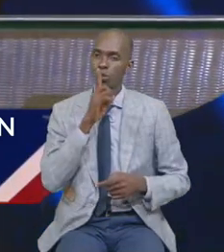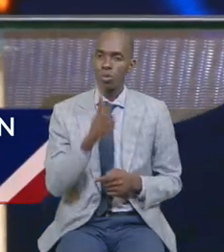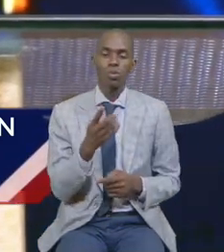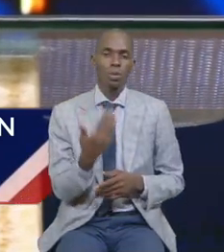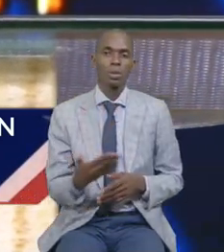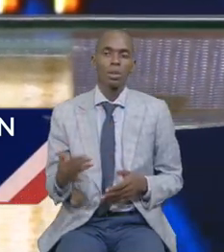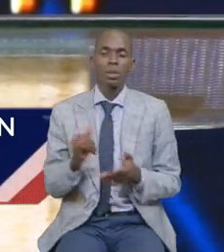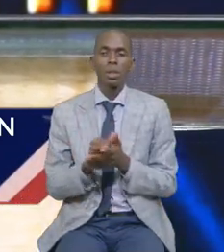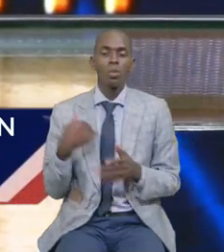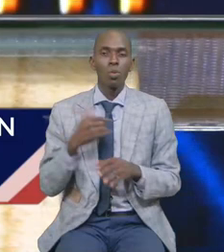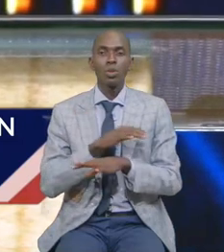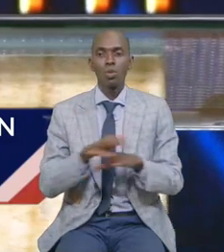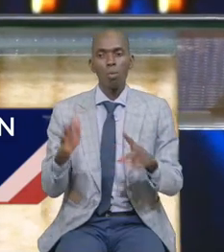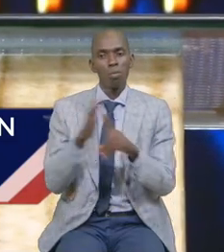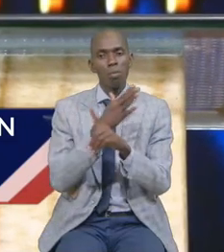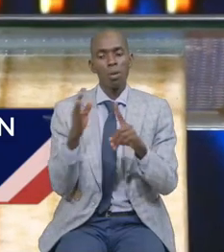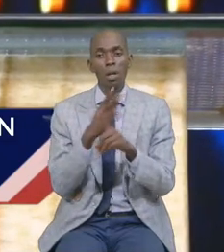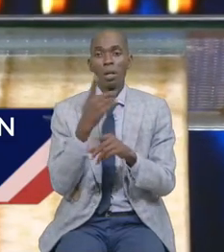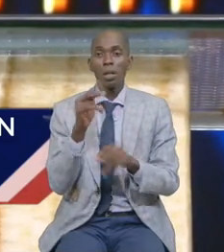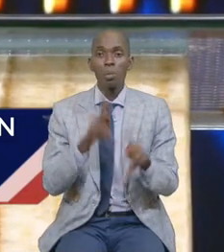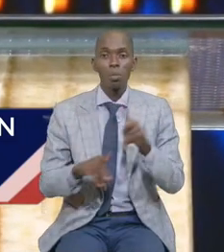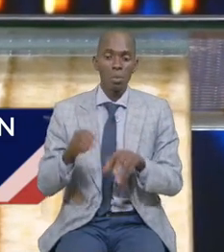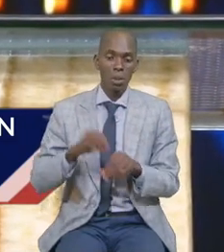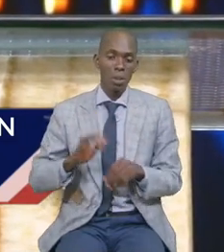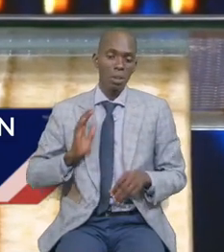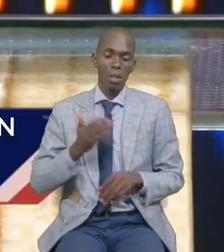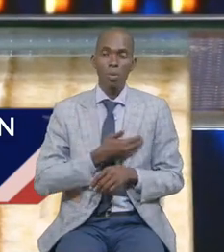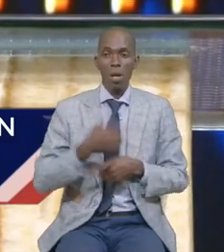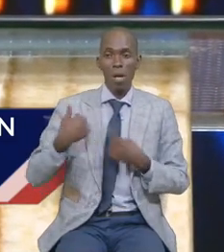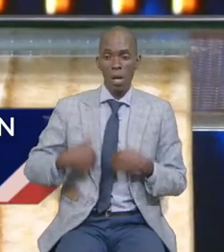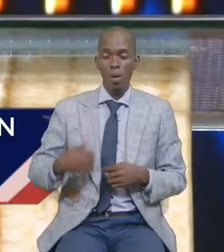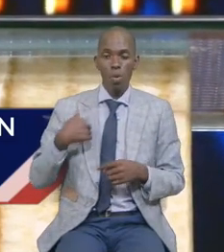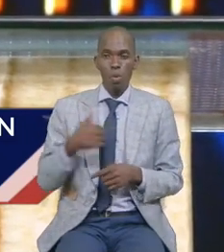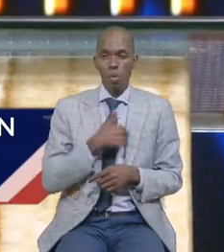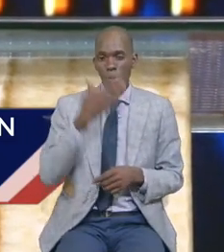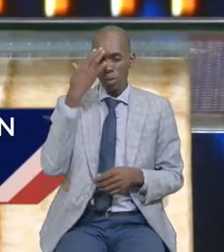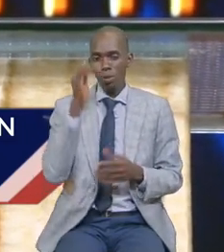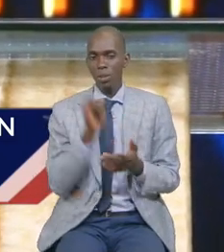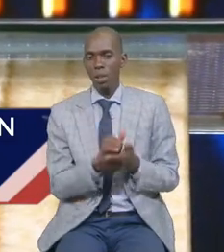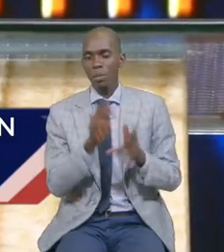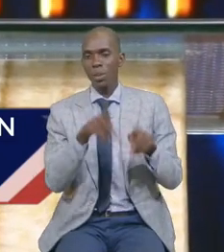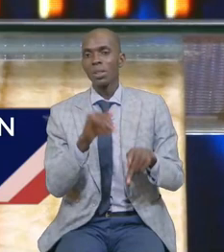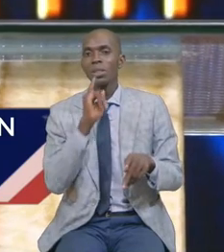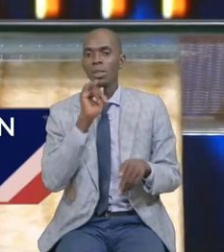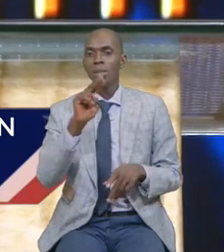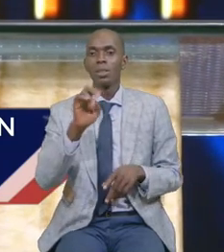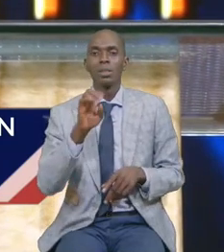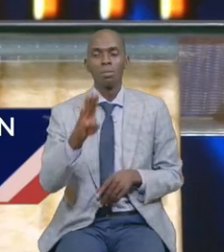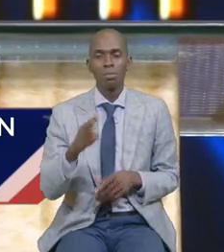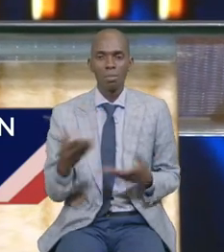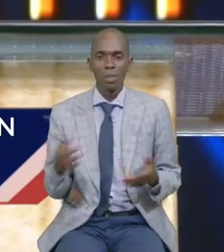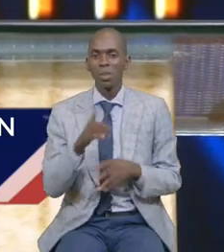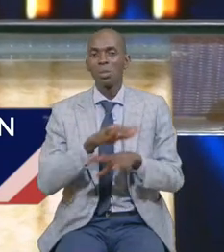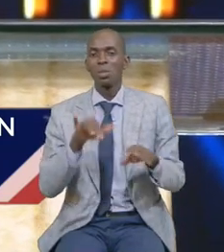don't flatten the people that in our hearts we know that you know he doesn't love